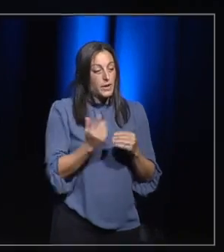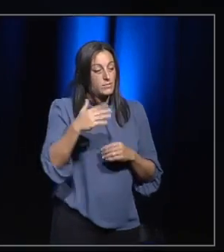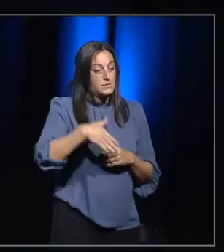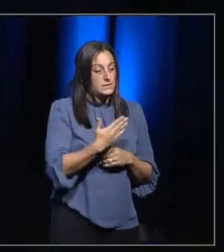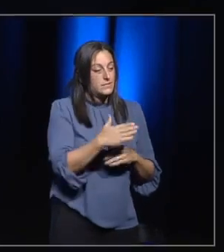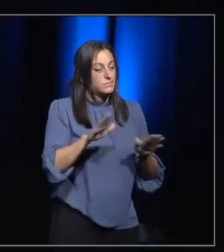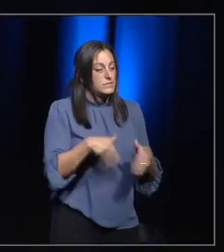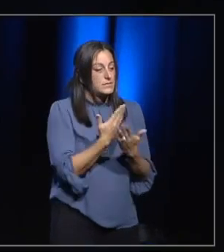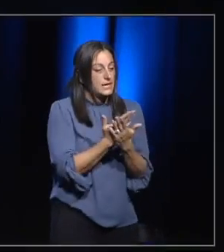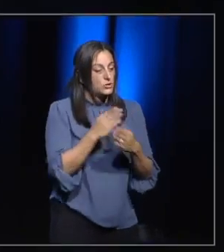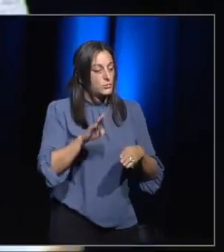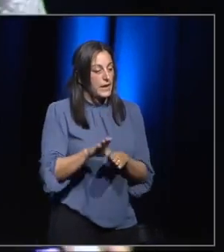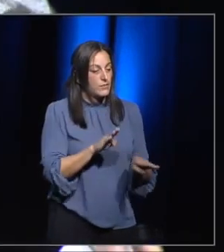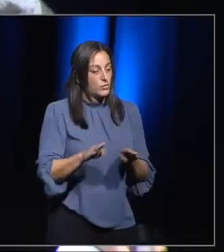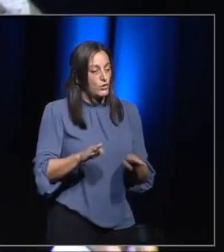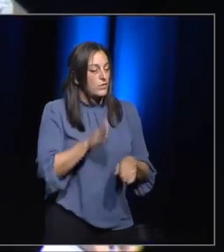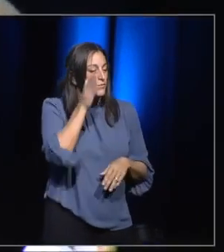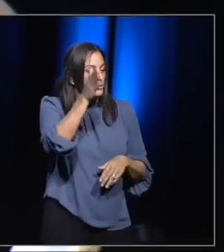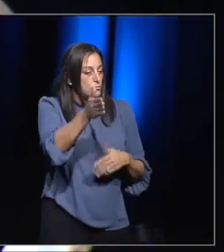Richard?